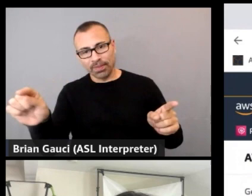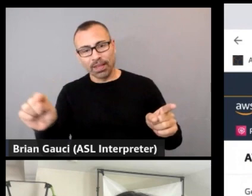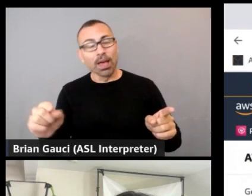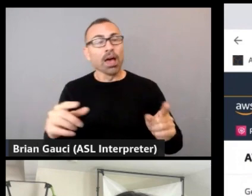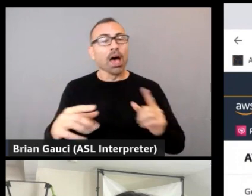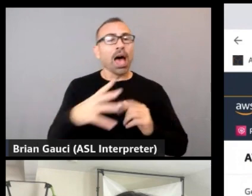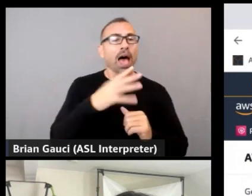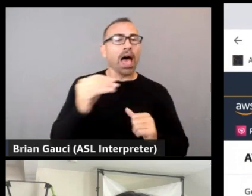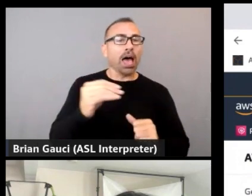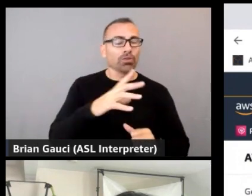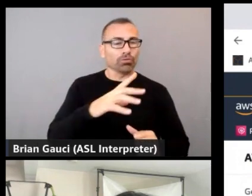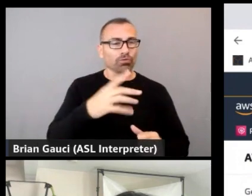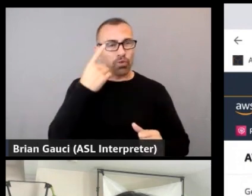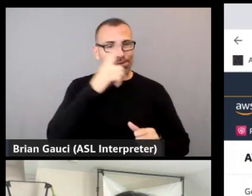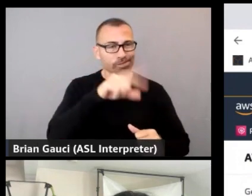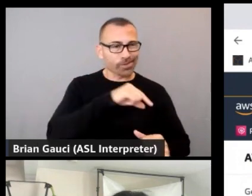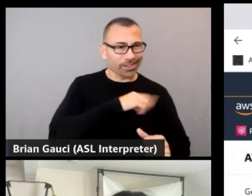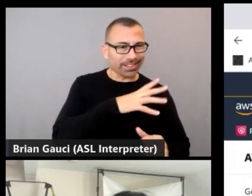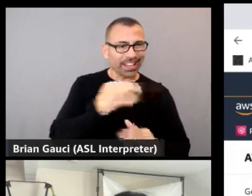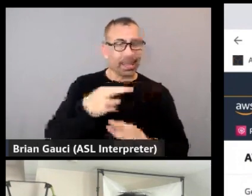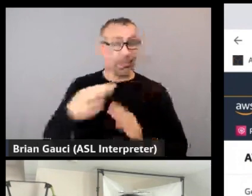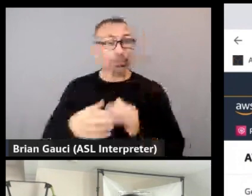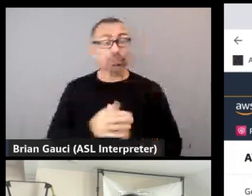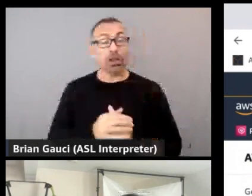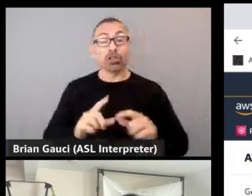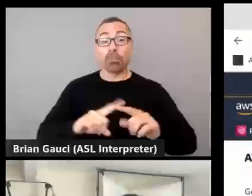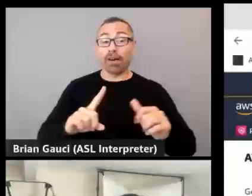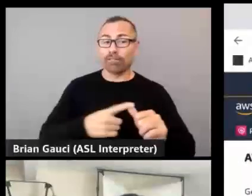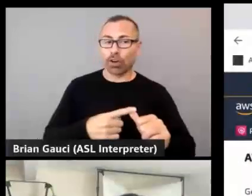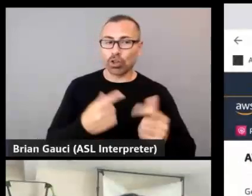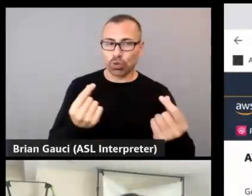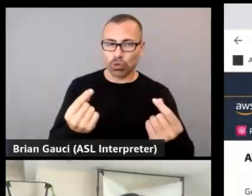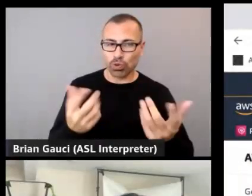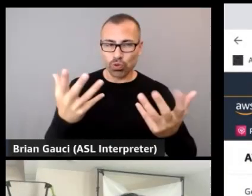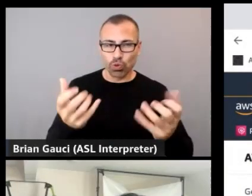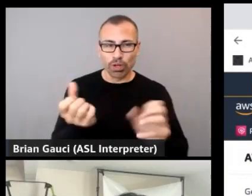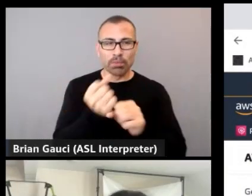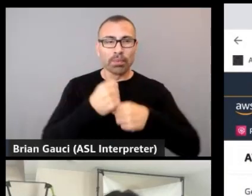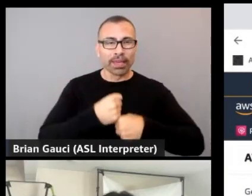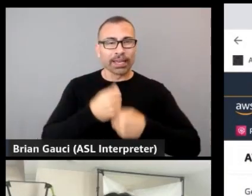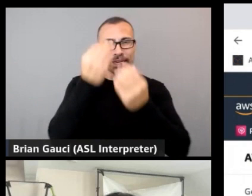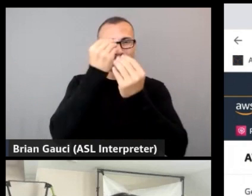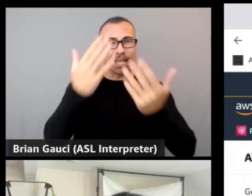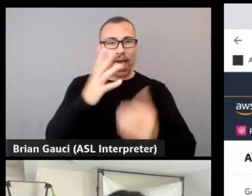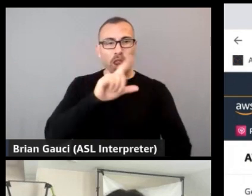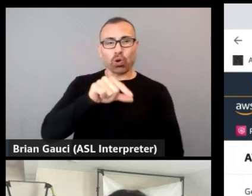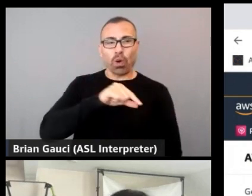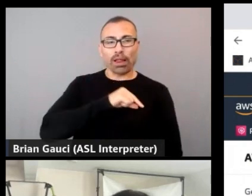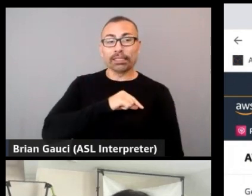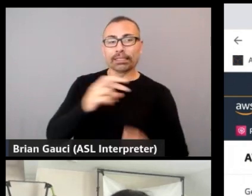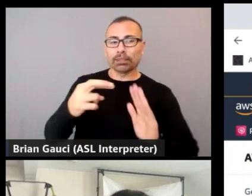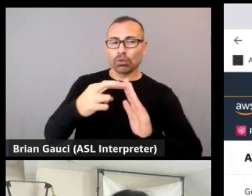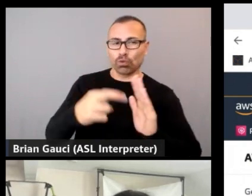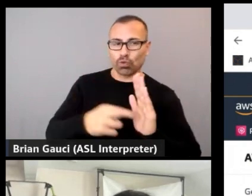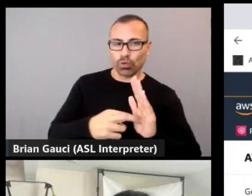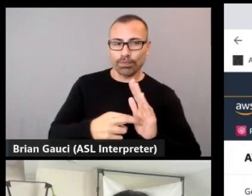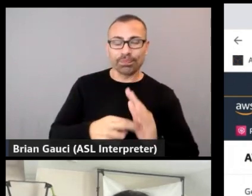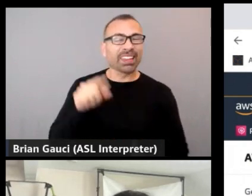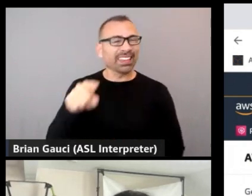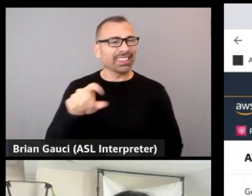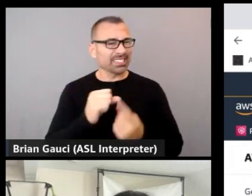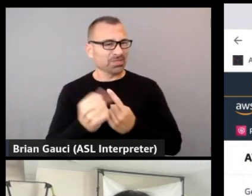before we do that, the first thing you'll want to do is actually create a data quality rule. Now, in this case, I've already done